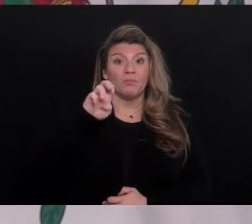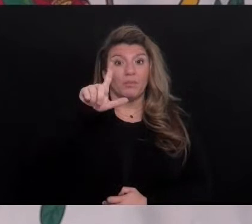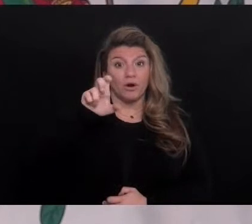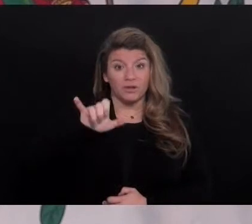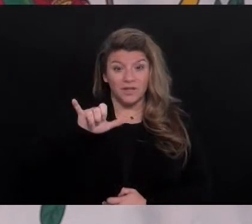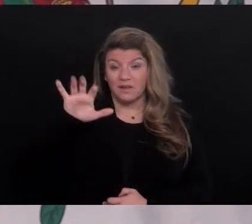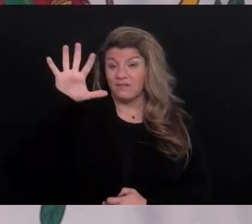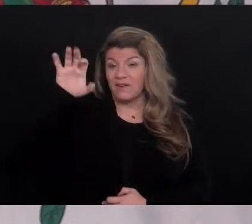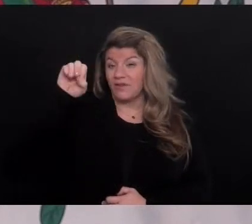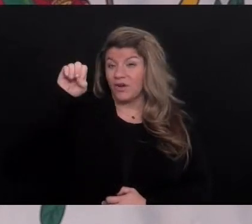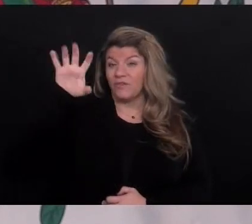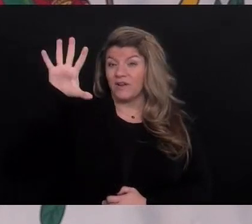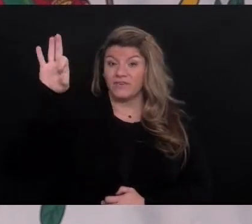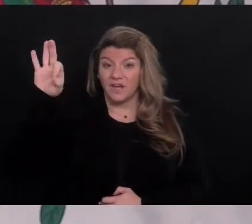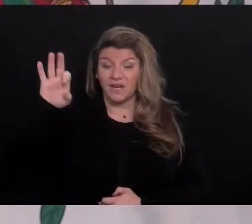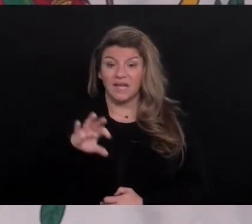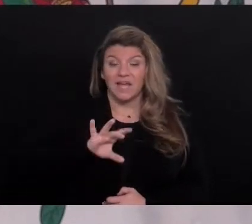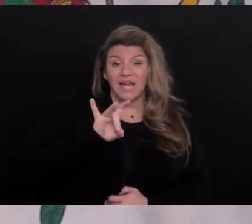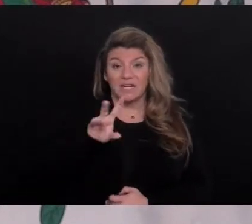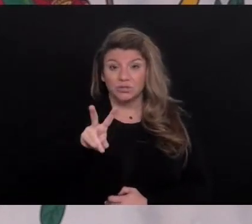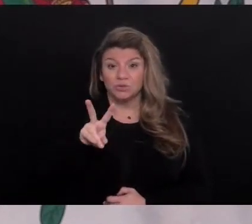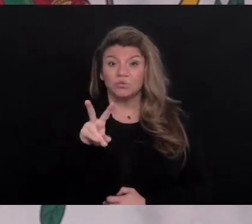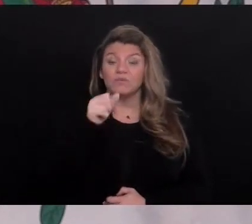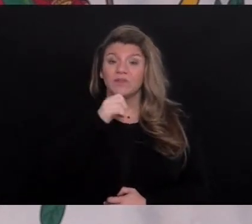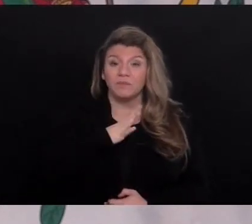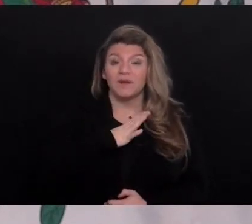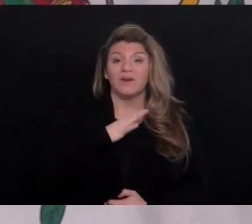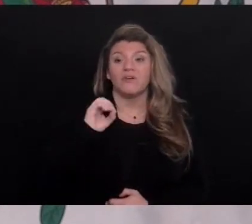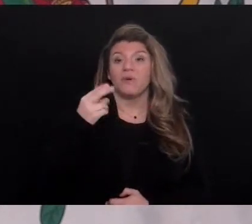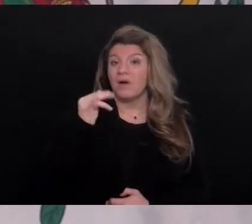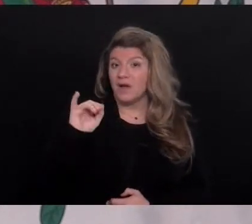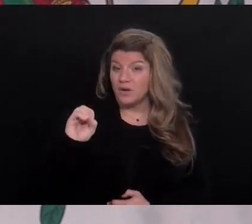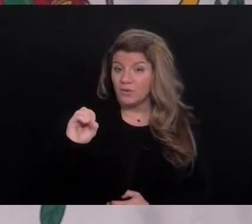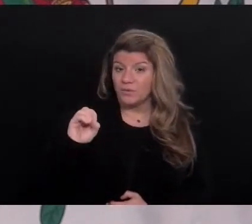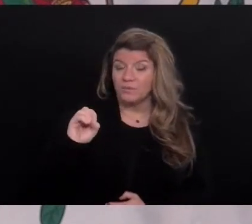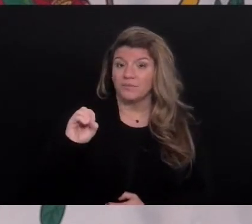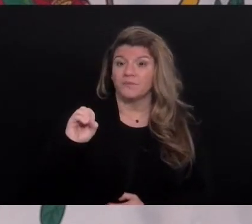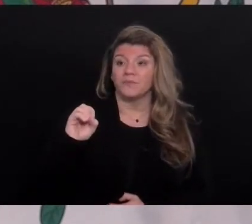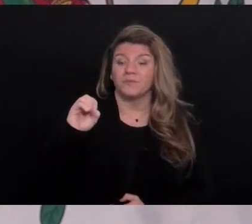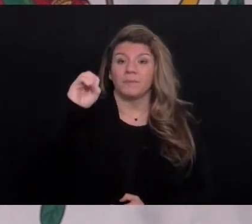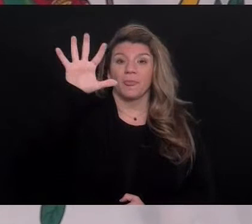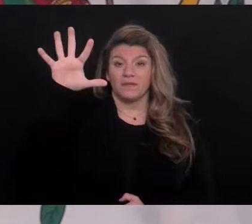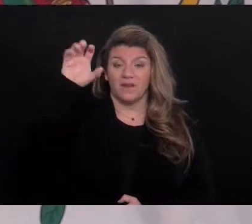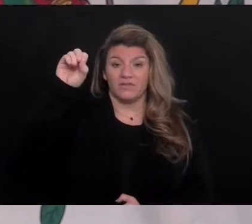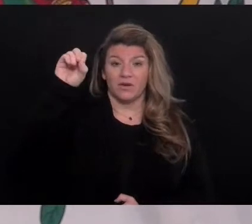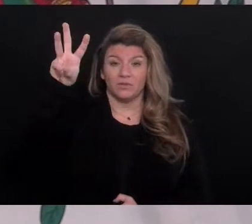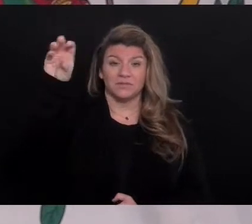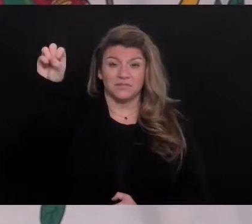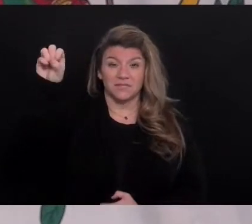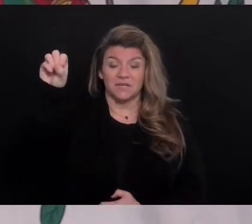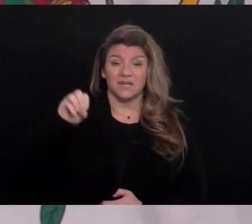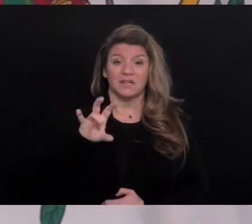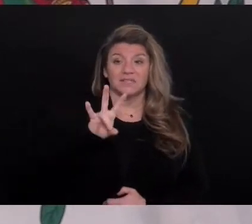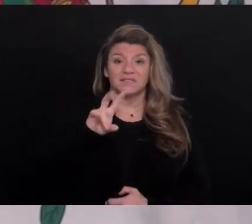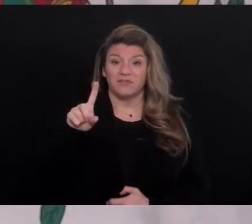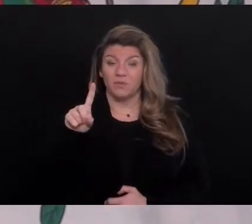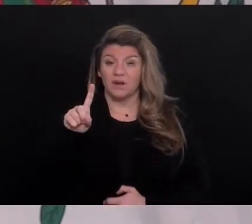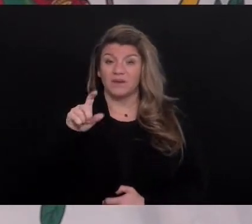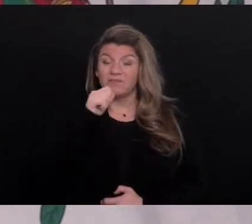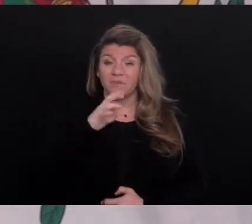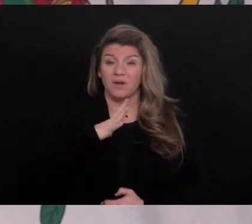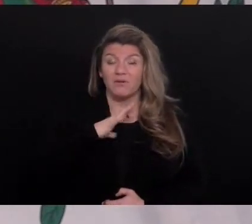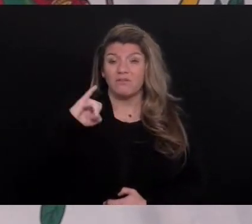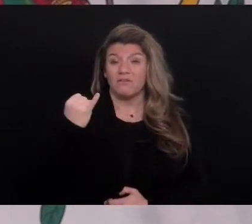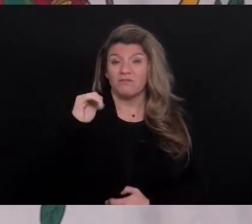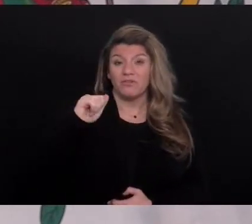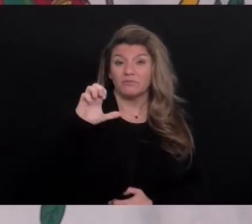The 5,059th is an 82-year-old female from Ohio County. The 5,060th is a 71-year-old female